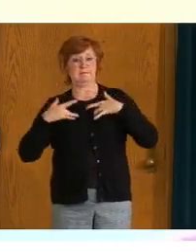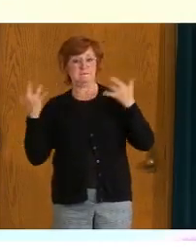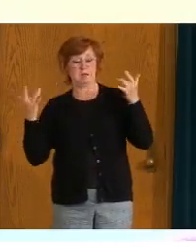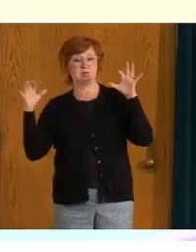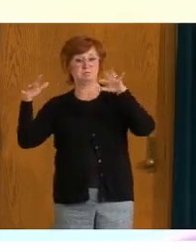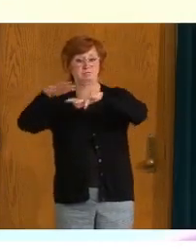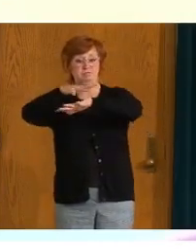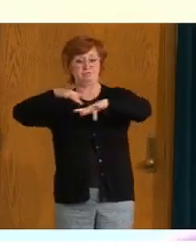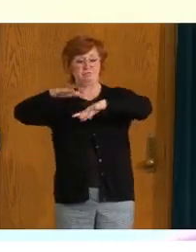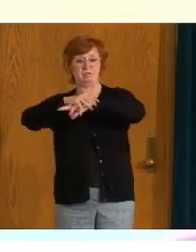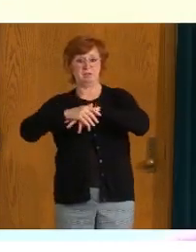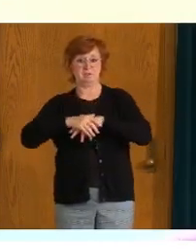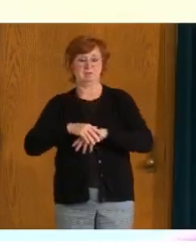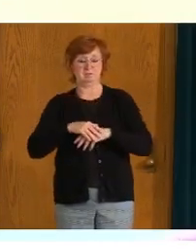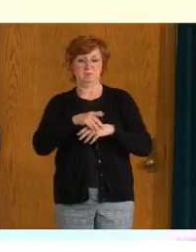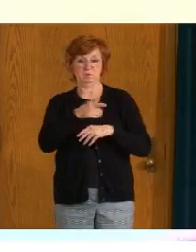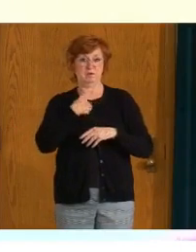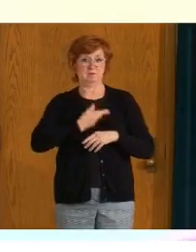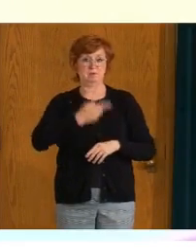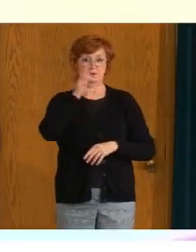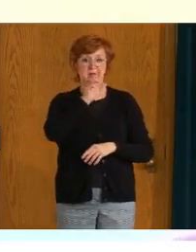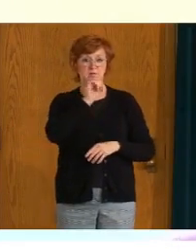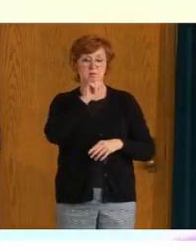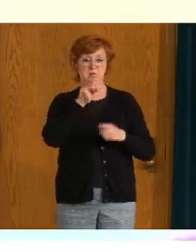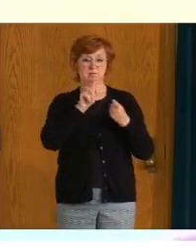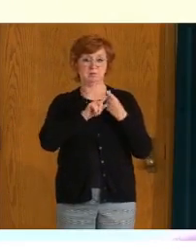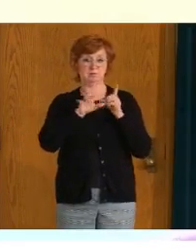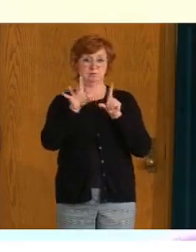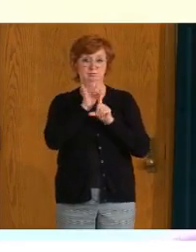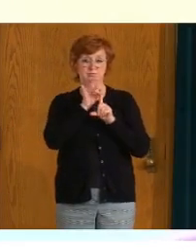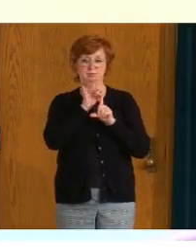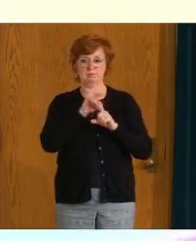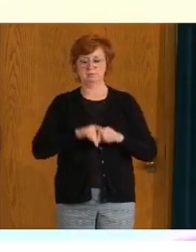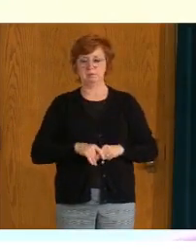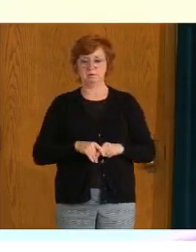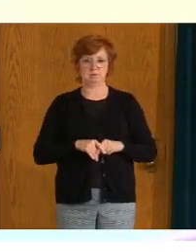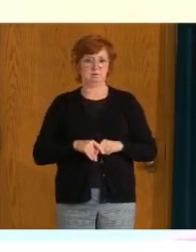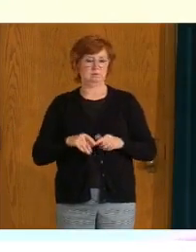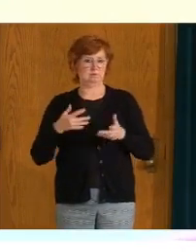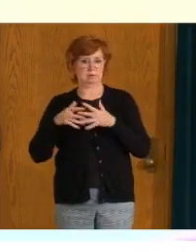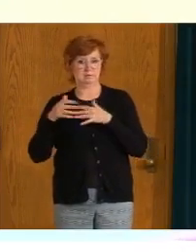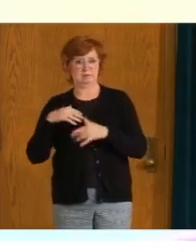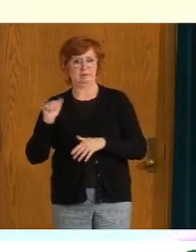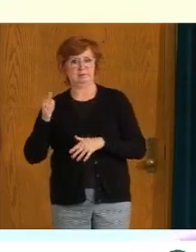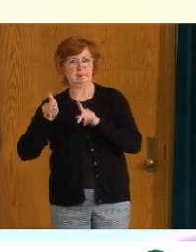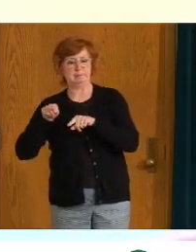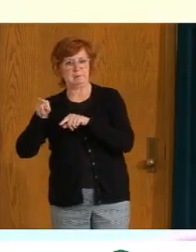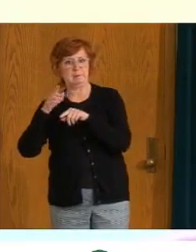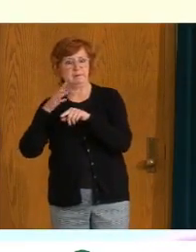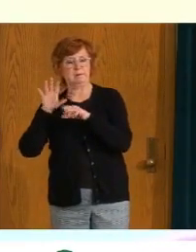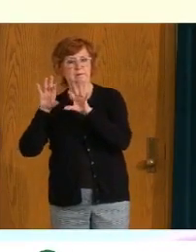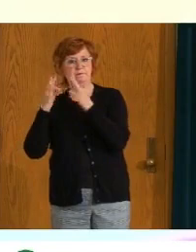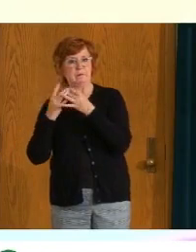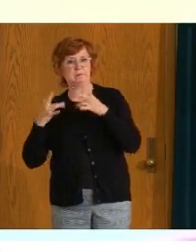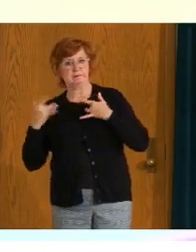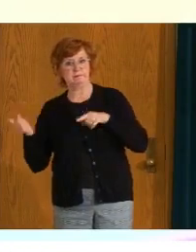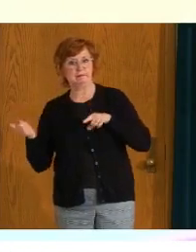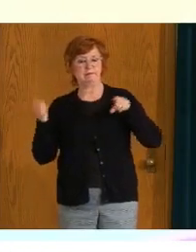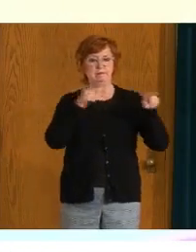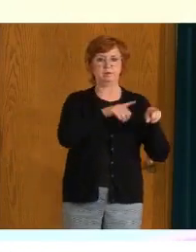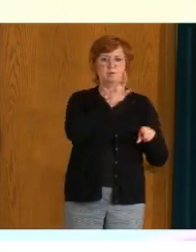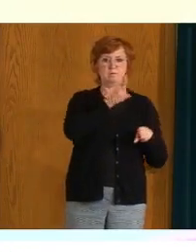place or 1,000 gatherings of 10, the risk really is the same. It's just that in a large gathering,